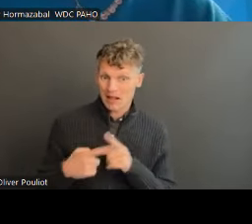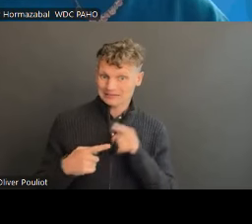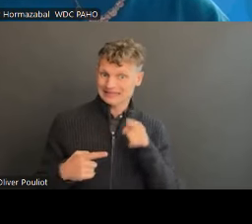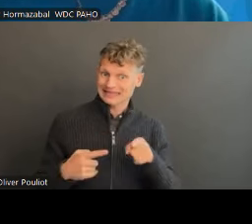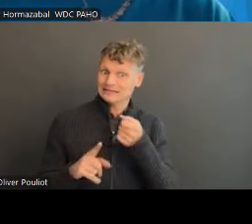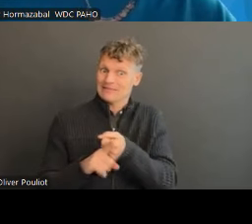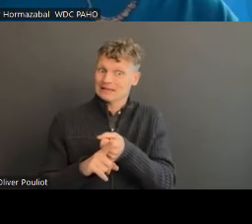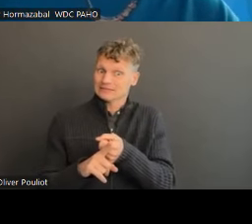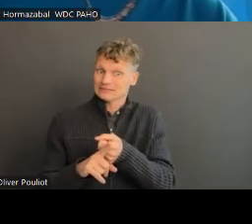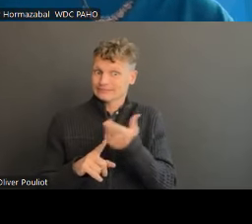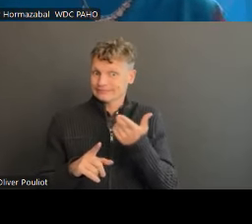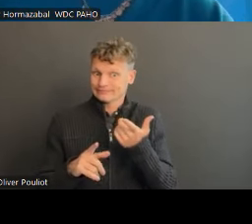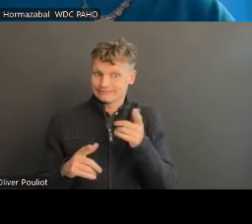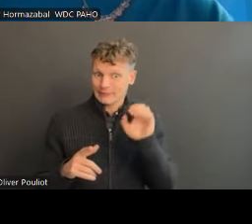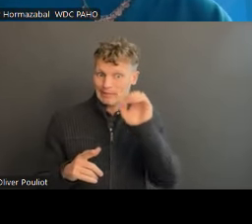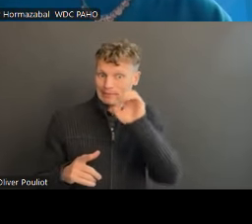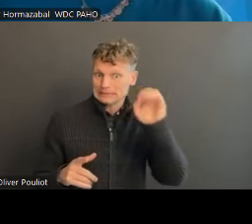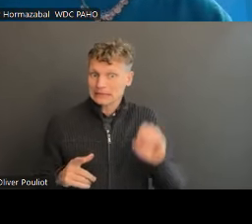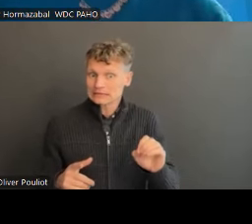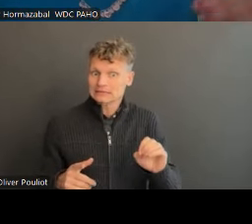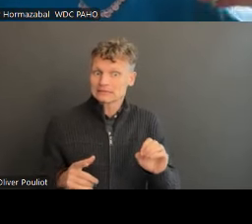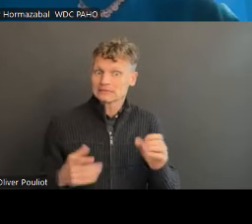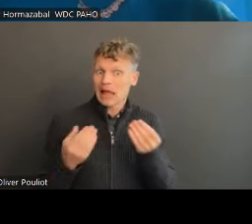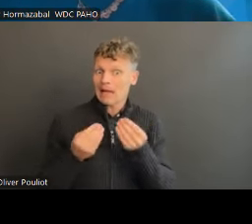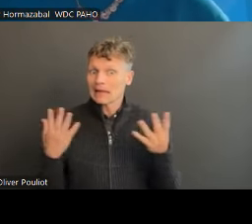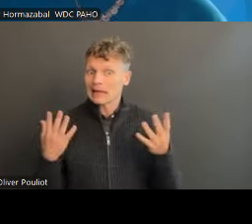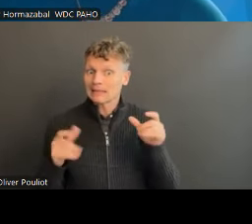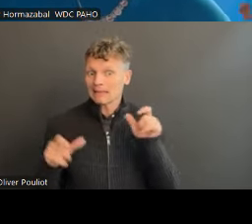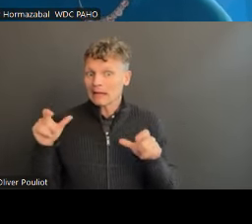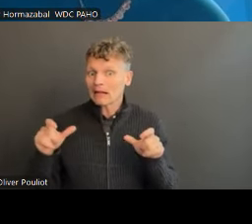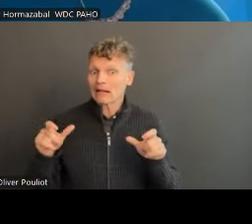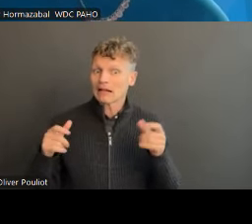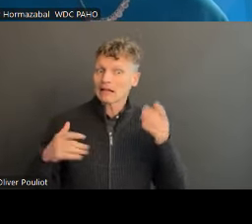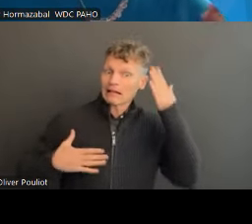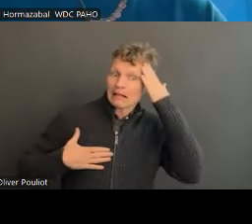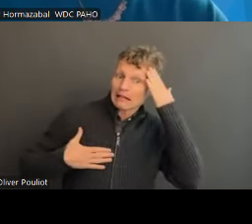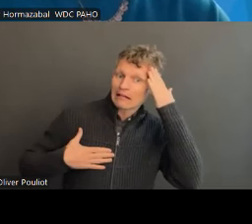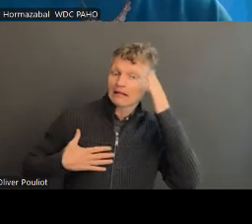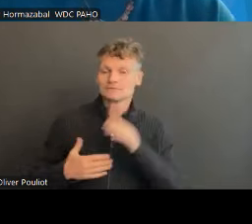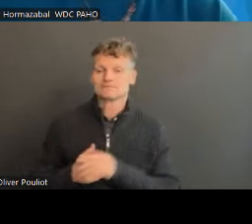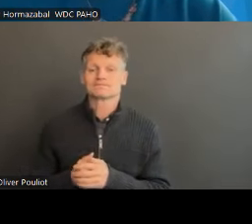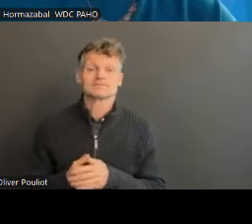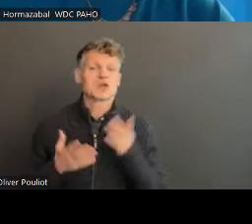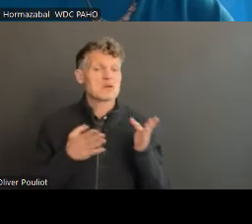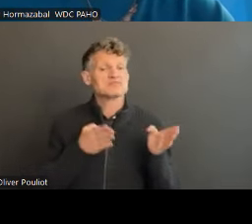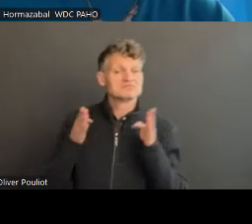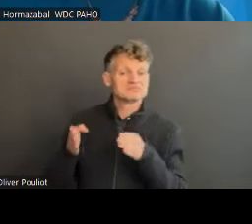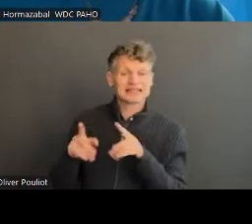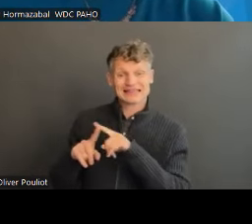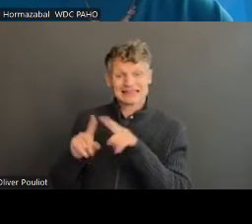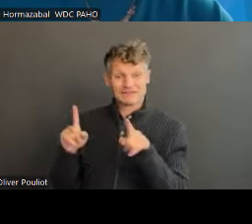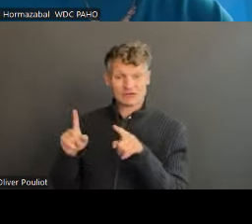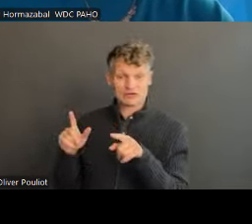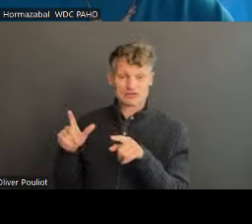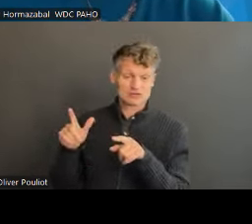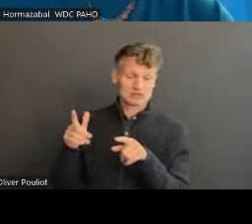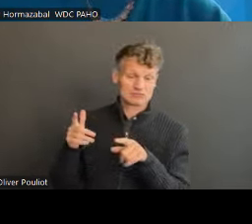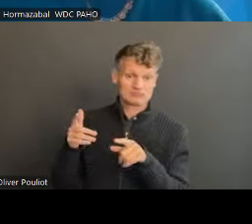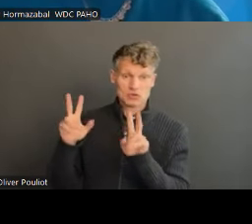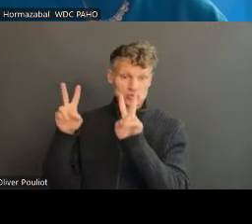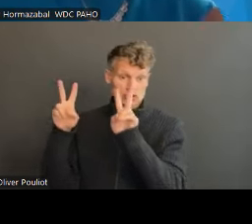otros when we ámbitos look at de other cómo areas, how determinantes sociales está certain influyendo en social especial en los determinants are resultados sanitarios,